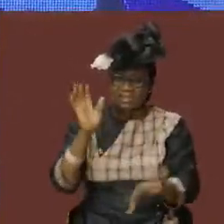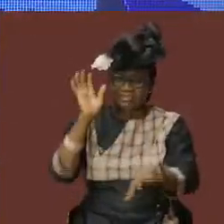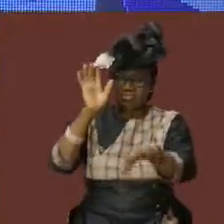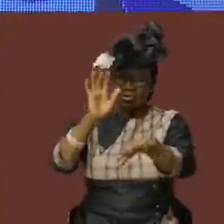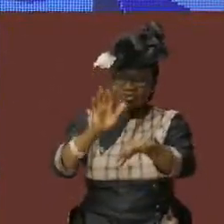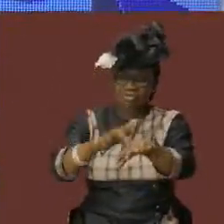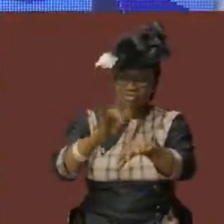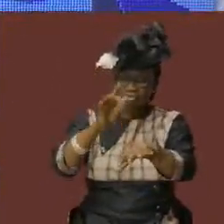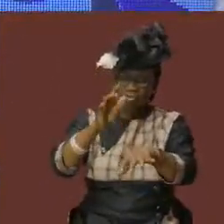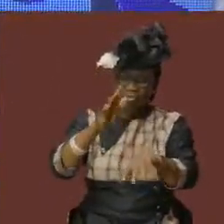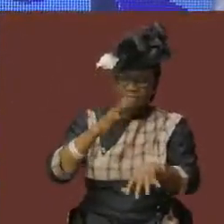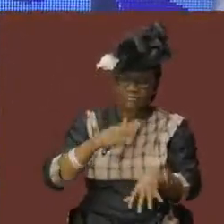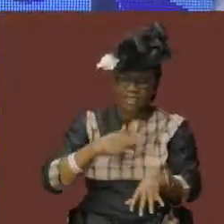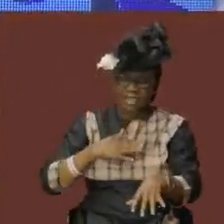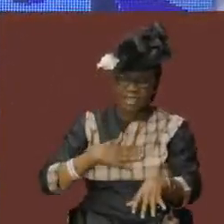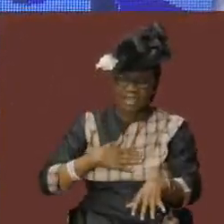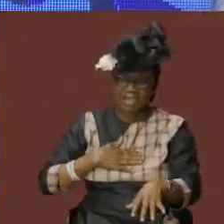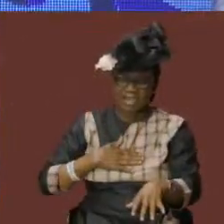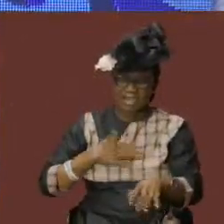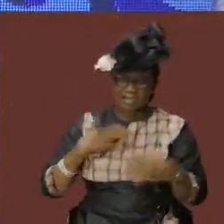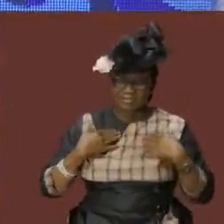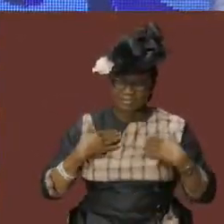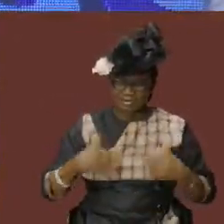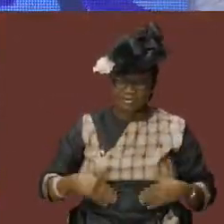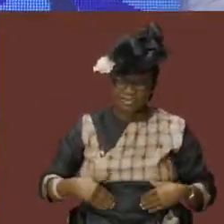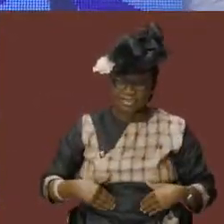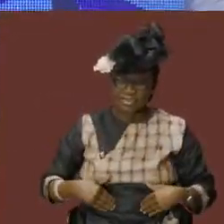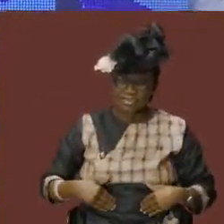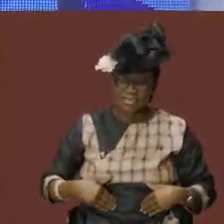touch my body.